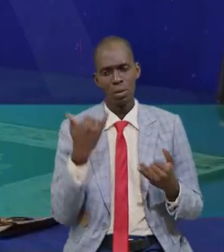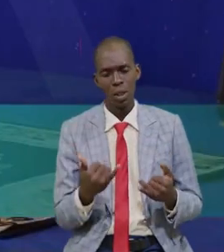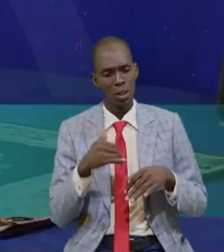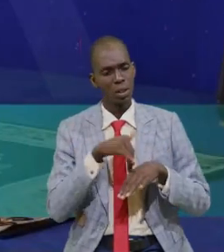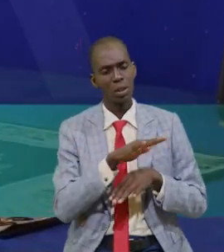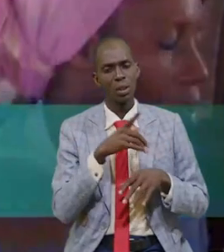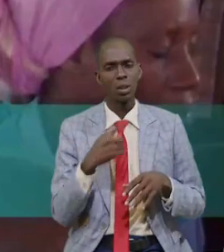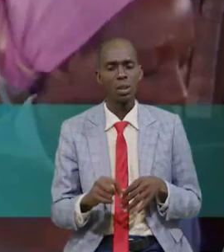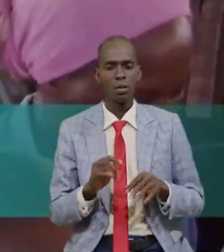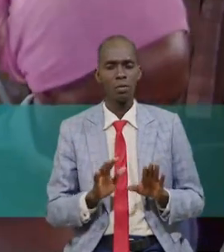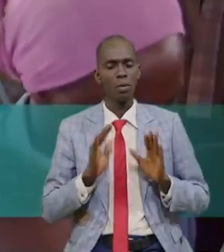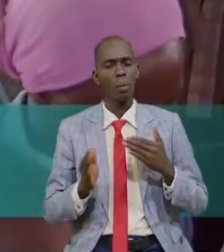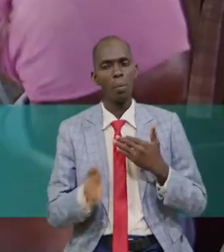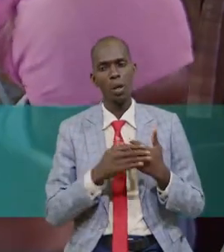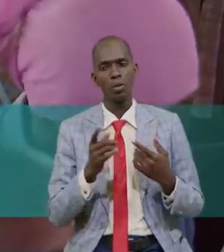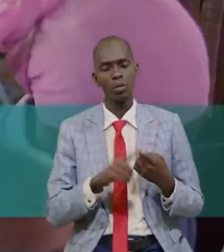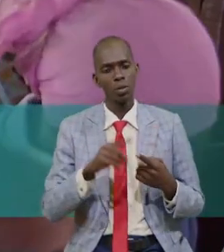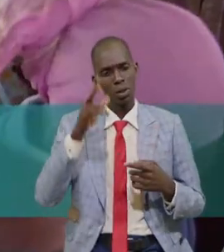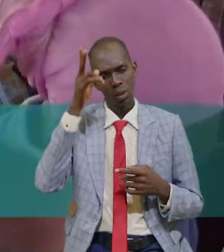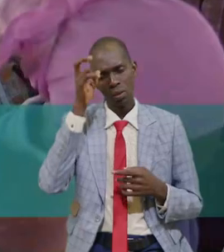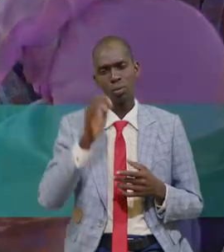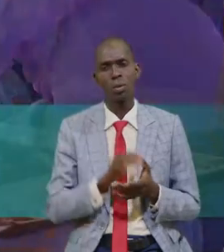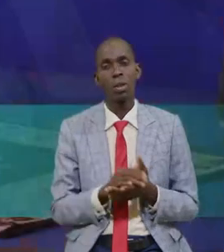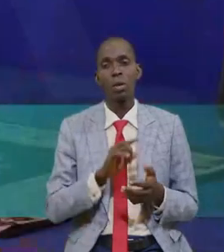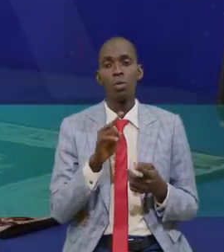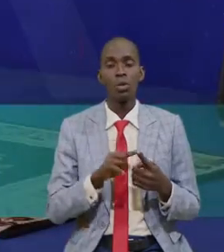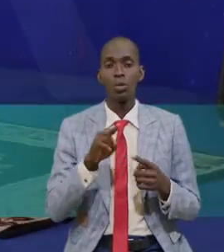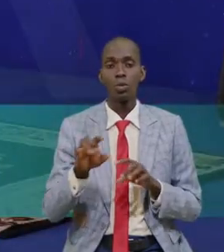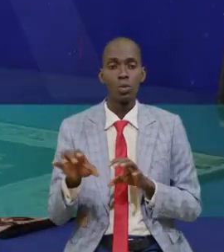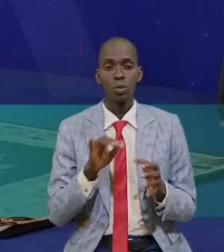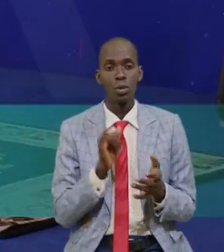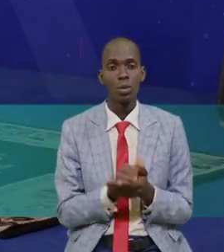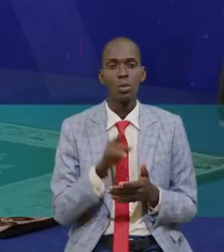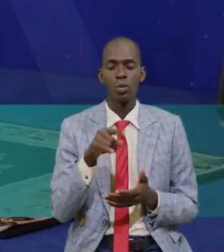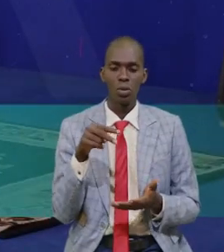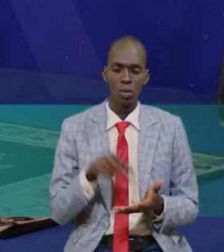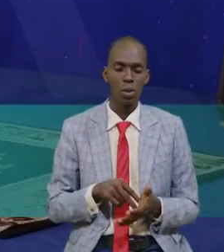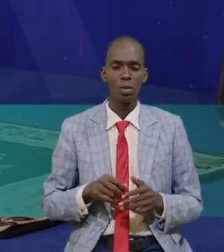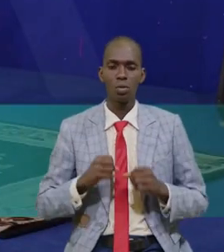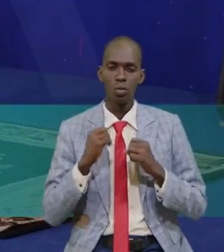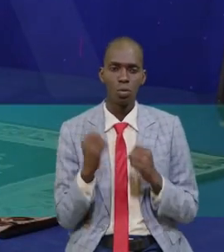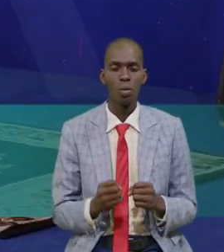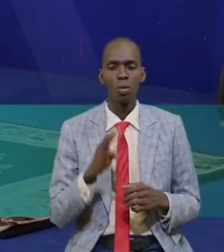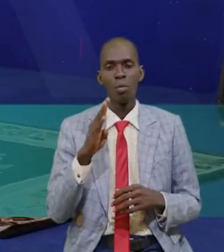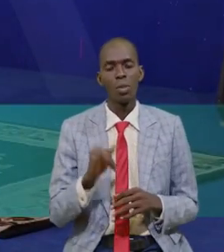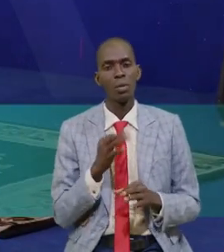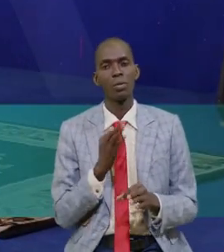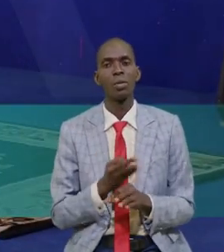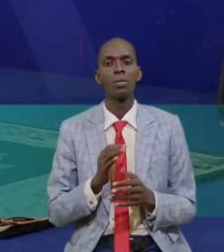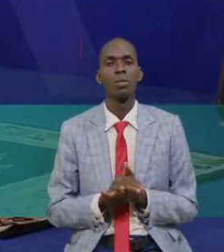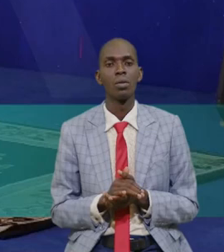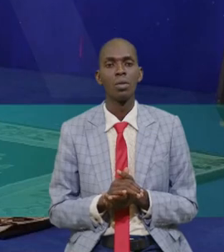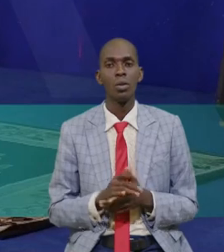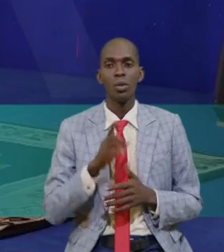sender. And when you do that, you stand firm by faith. You